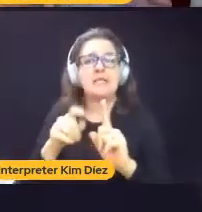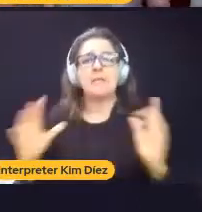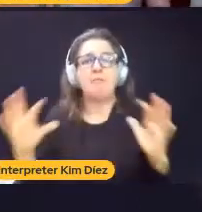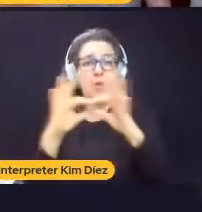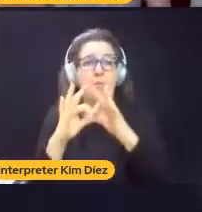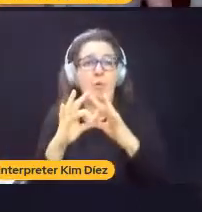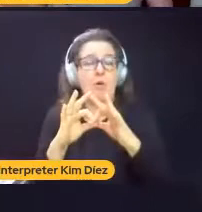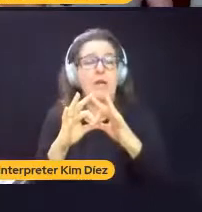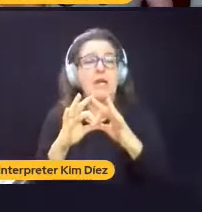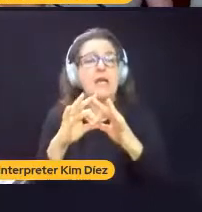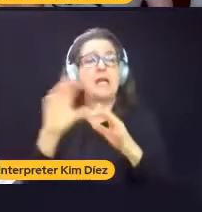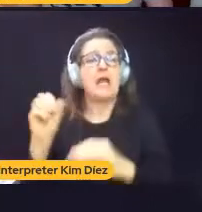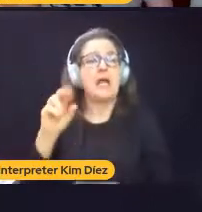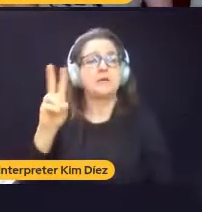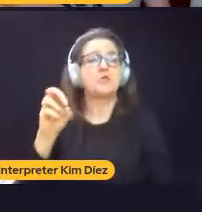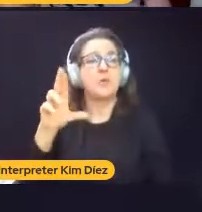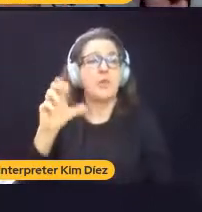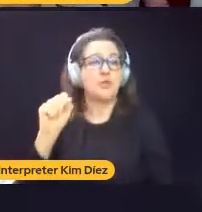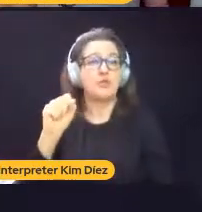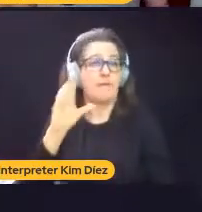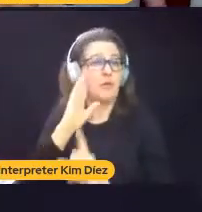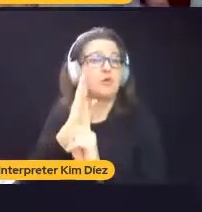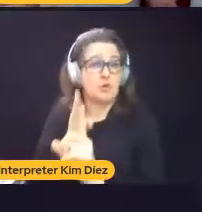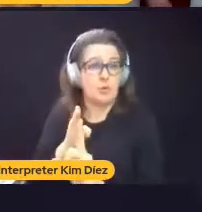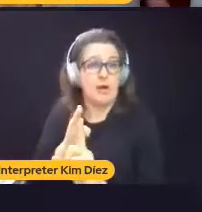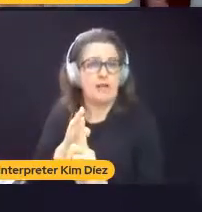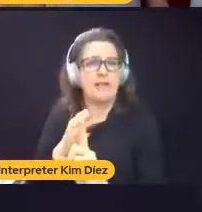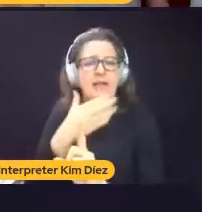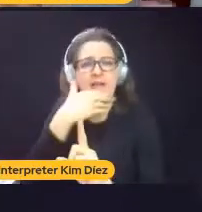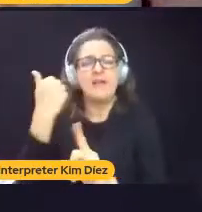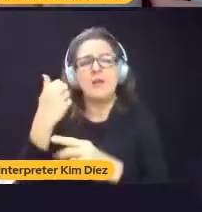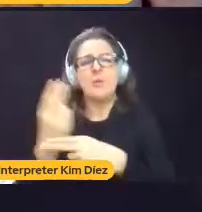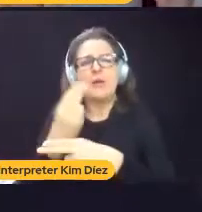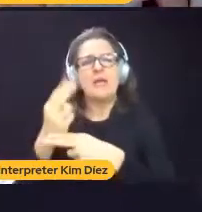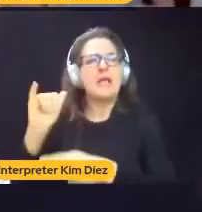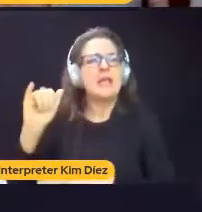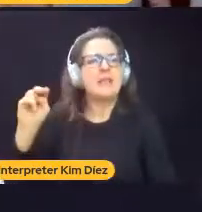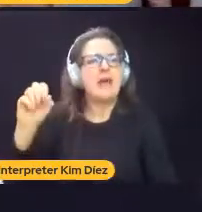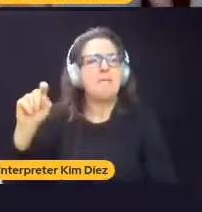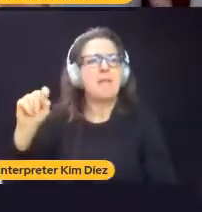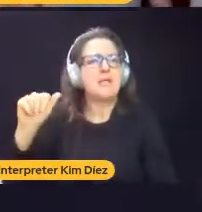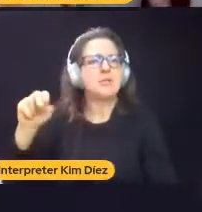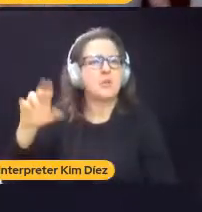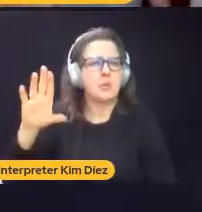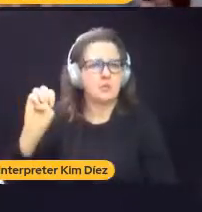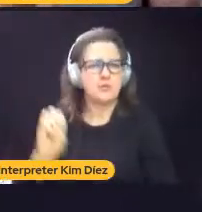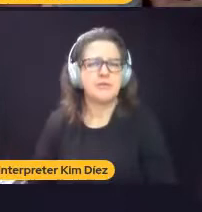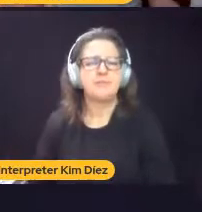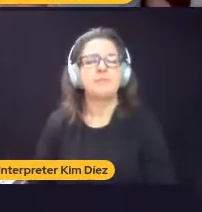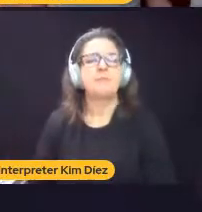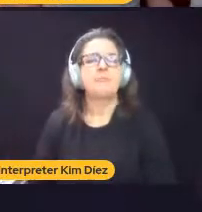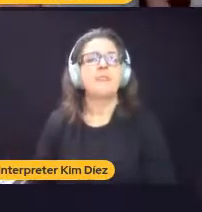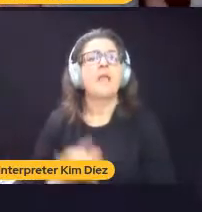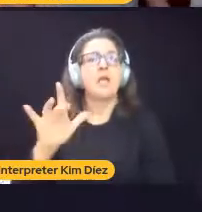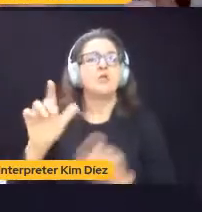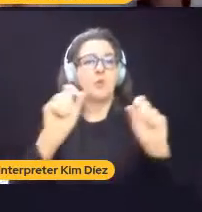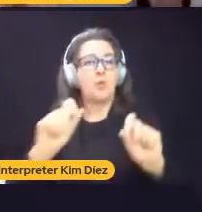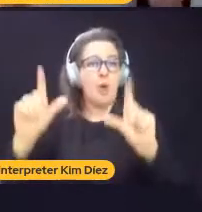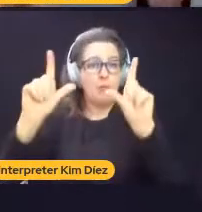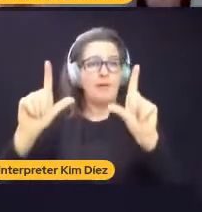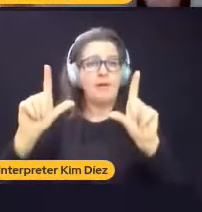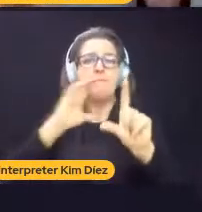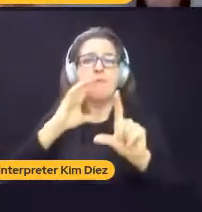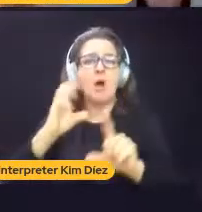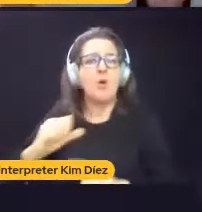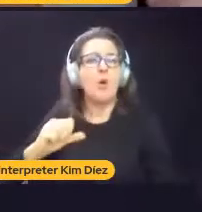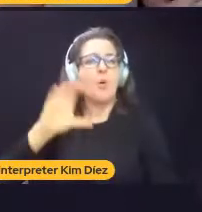directly, and we need a Bastion instance. So we do exactly that. We open up our old CDK code.